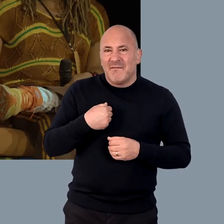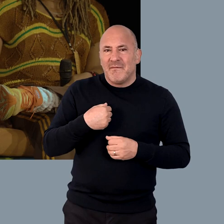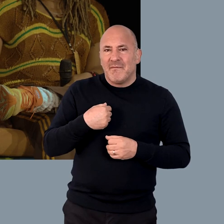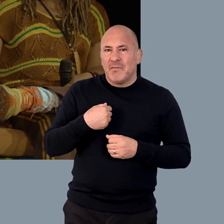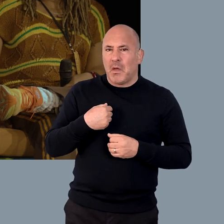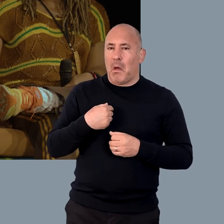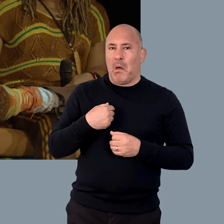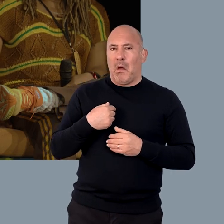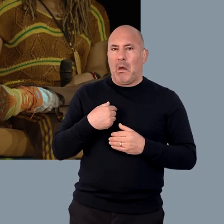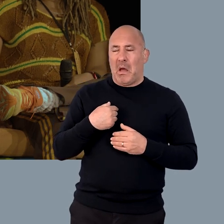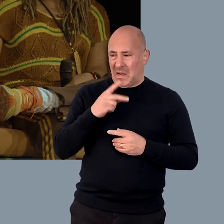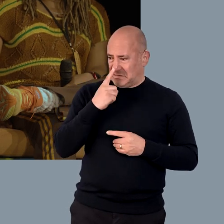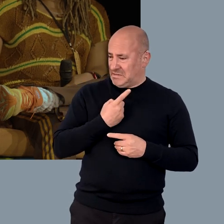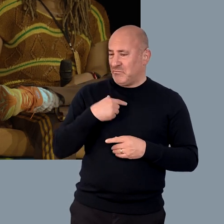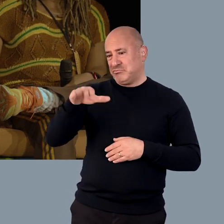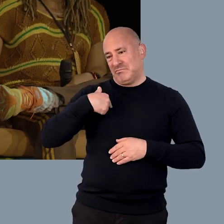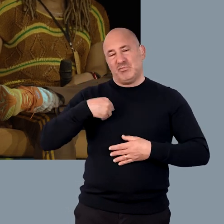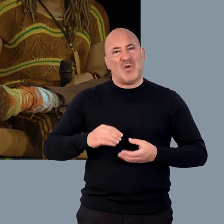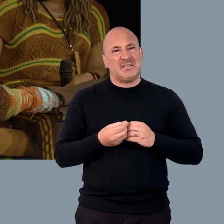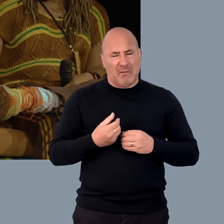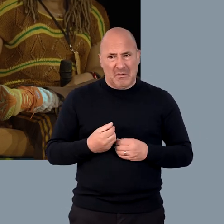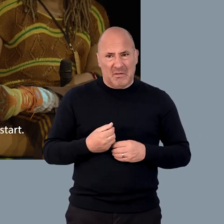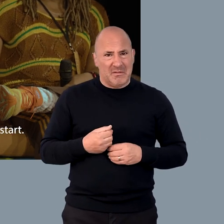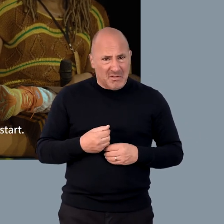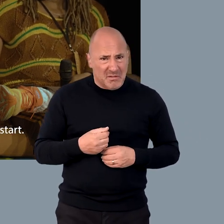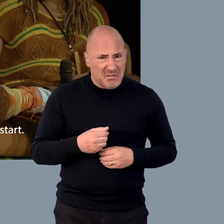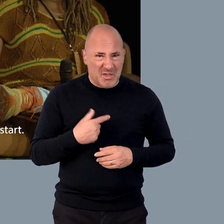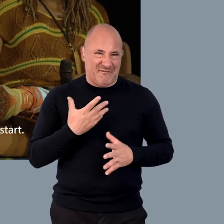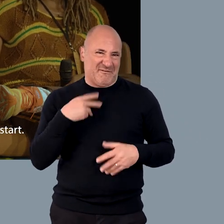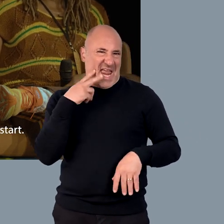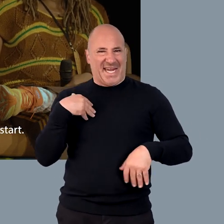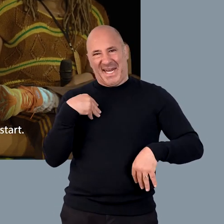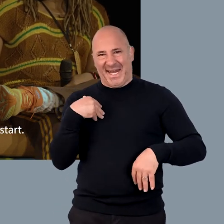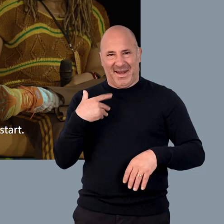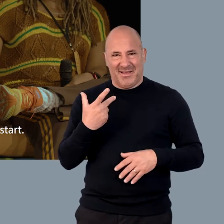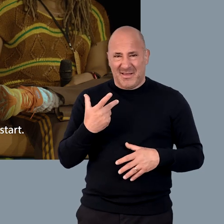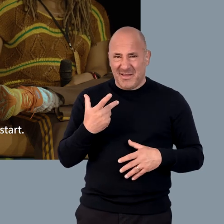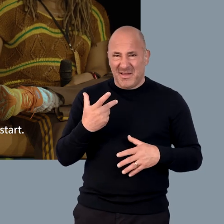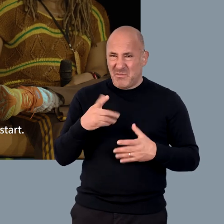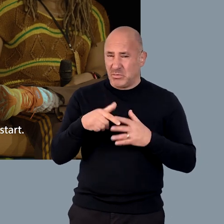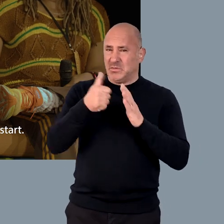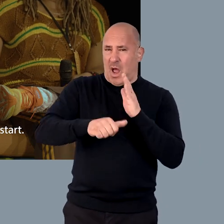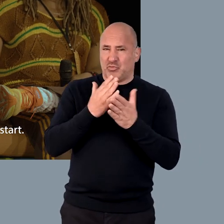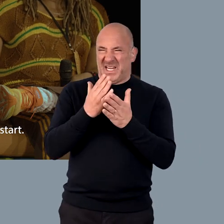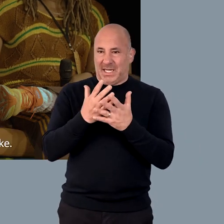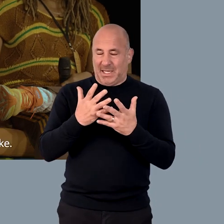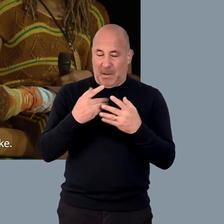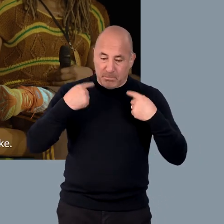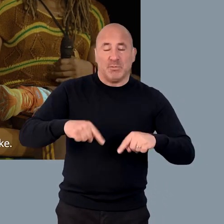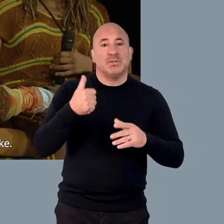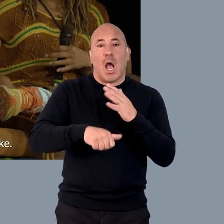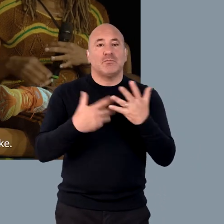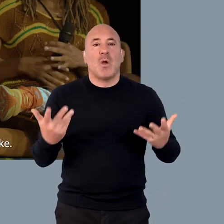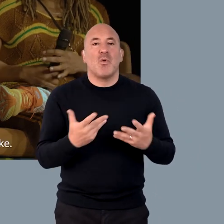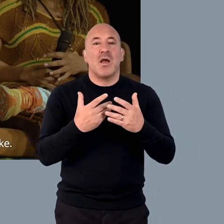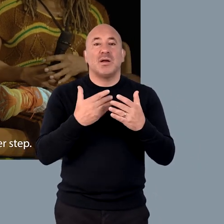i can i say that about myself does that sound vain um so yeah i think there's the thing about making that making that start just start somewhere it doesn't matter